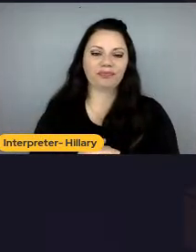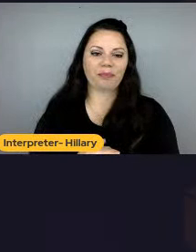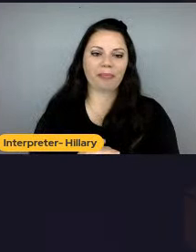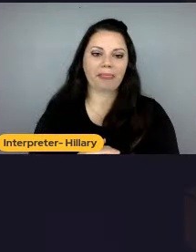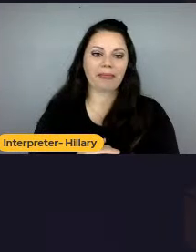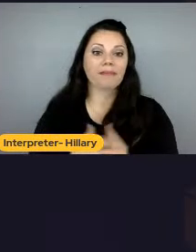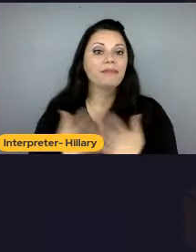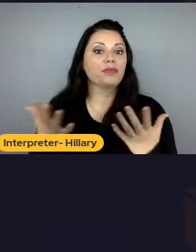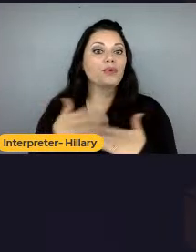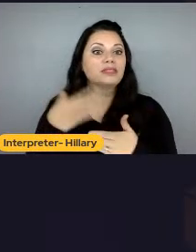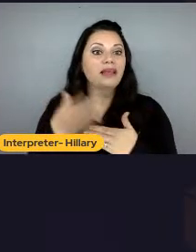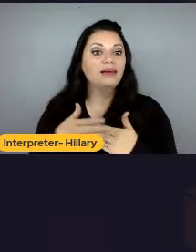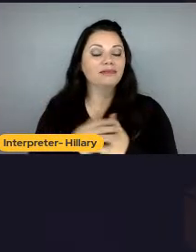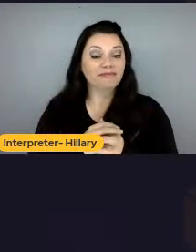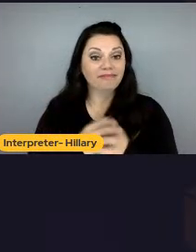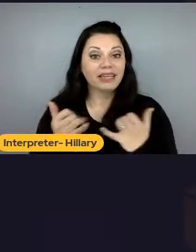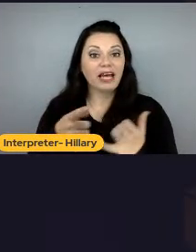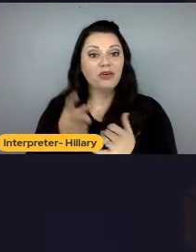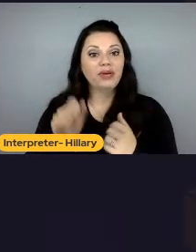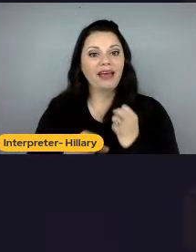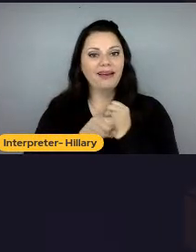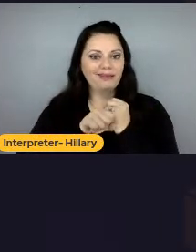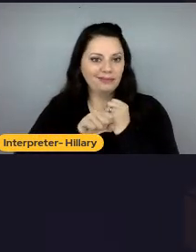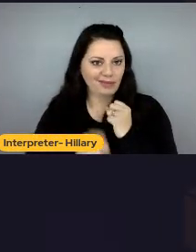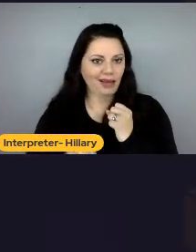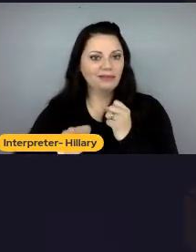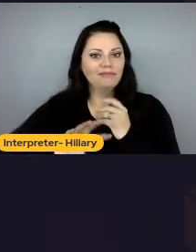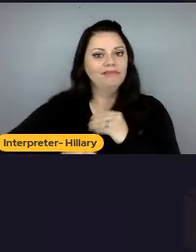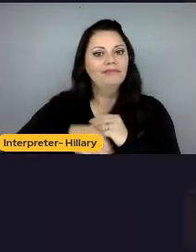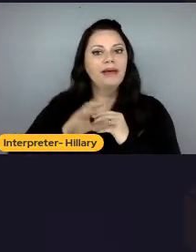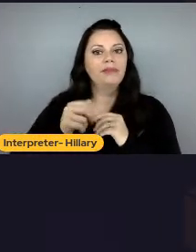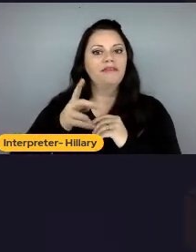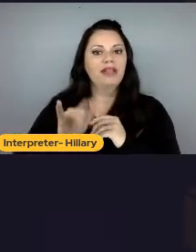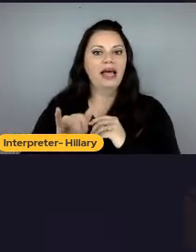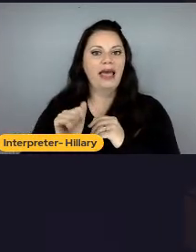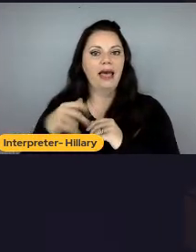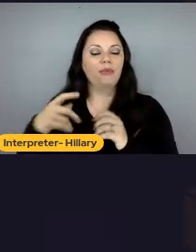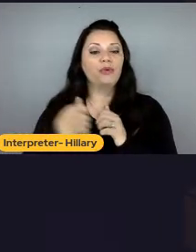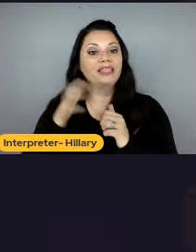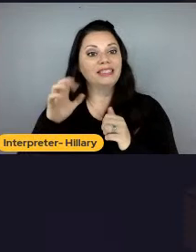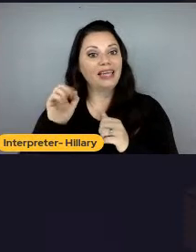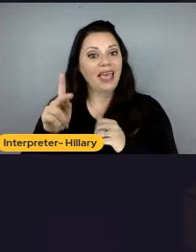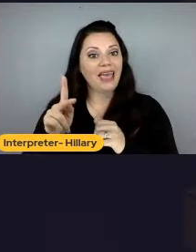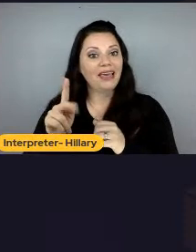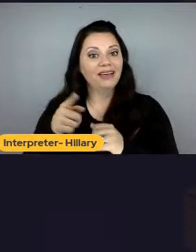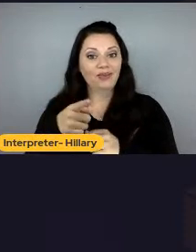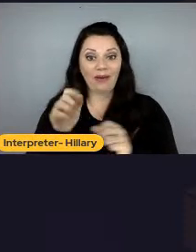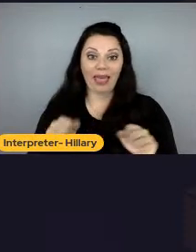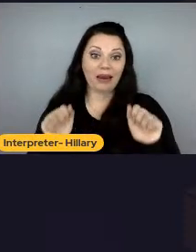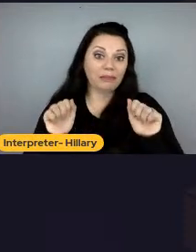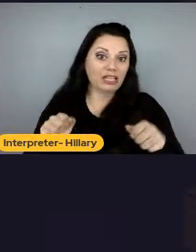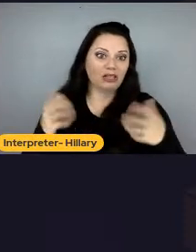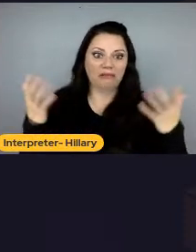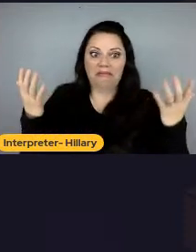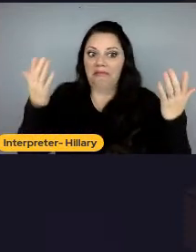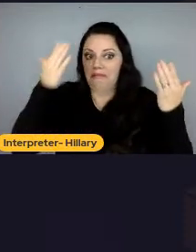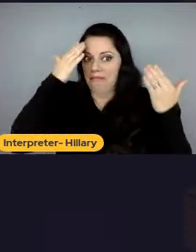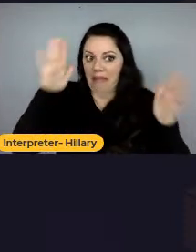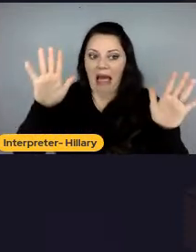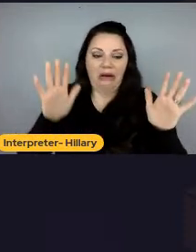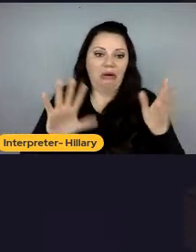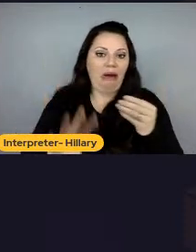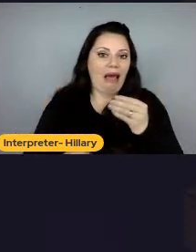So what's next? Now you can extend your Amplify app with CDK. So you can potentially, I don't know, add custom hosting